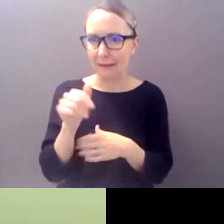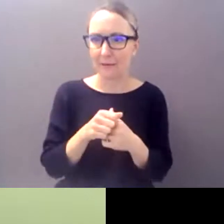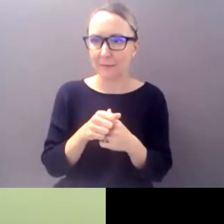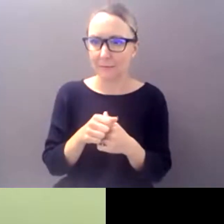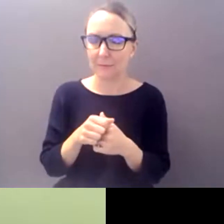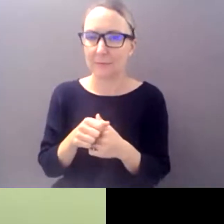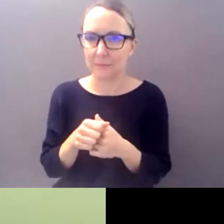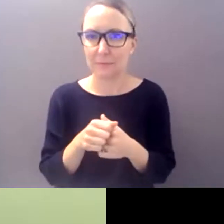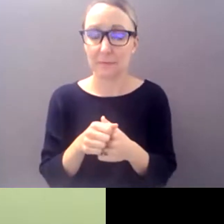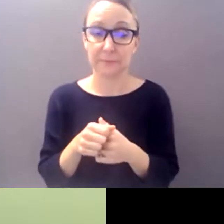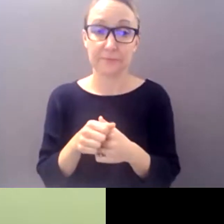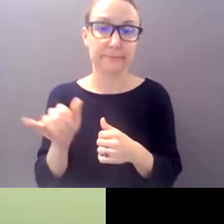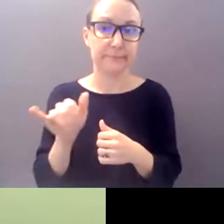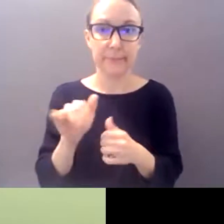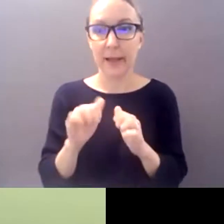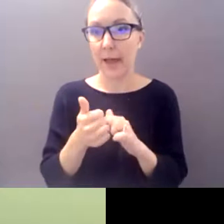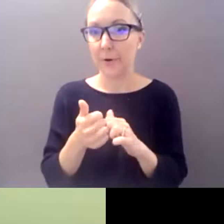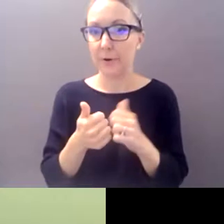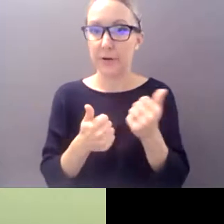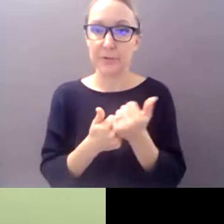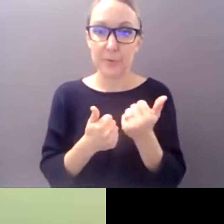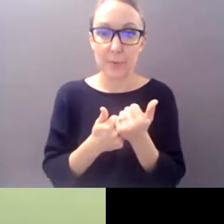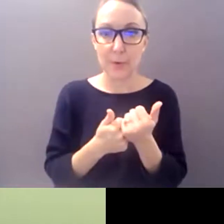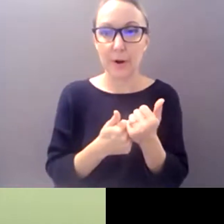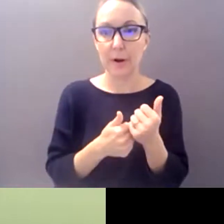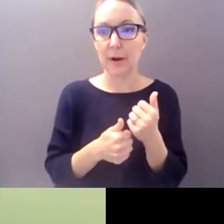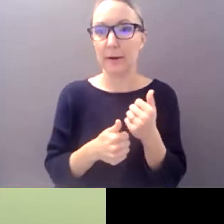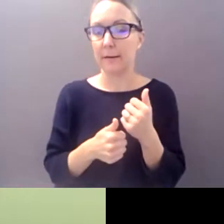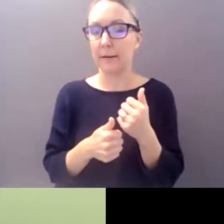how, how did it support and build upon the AAA?